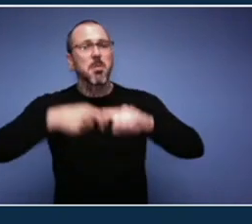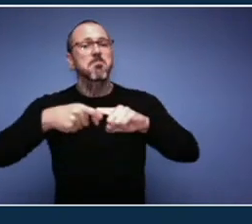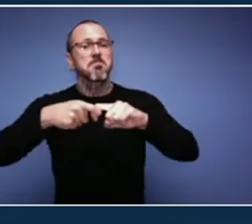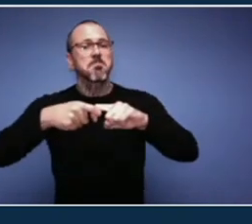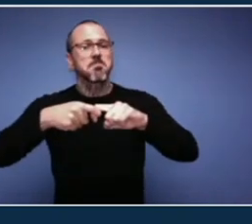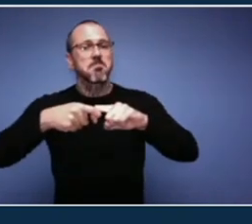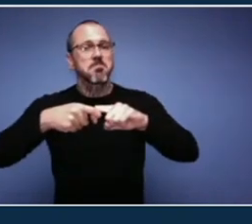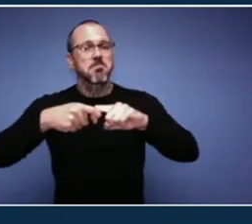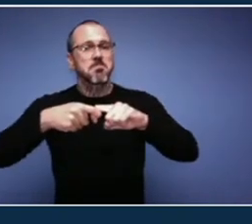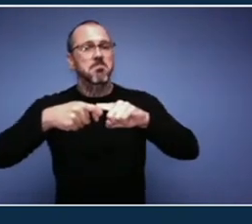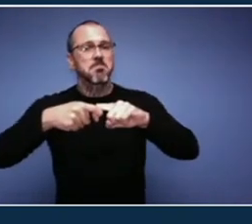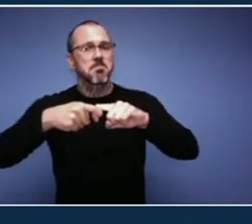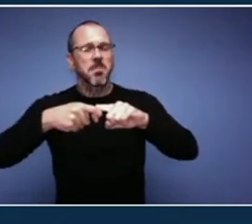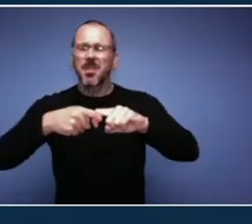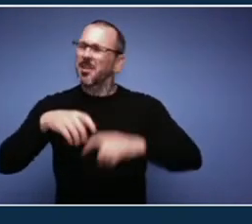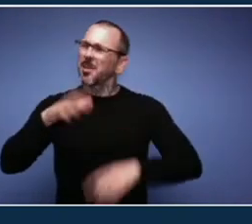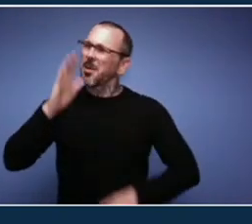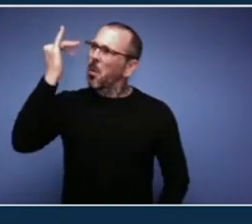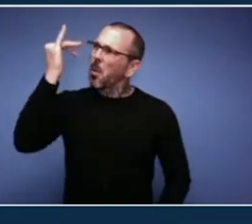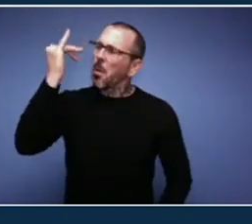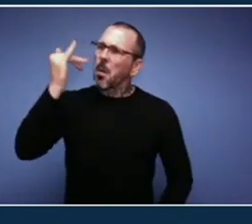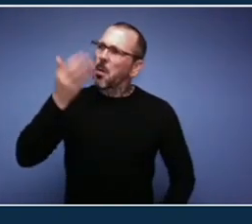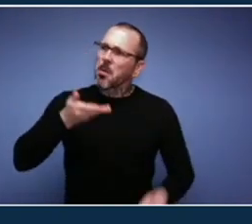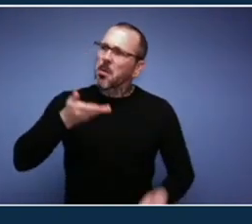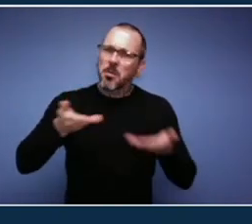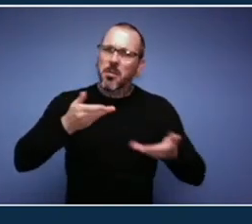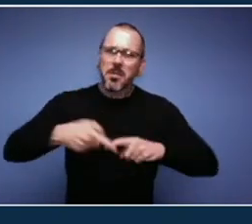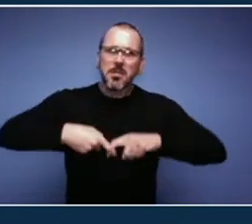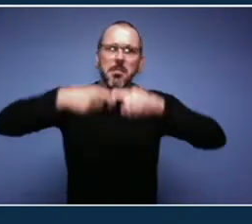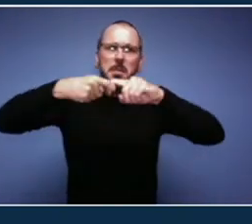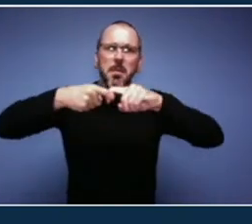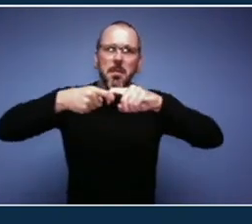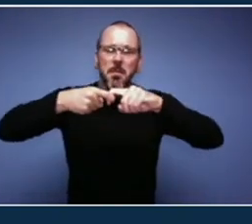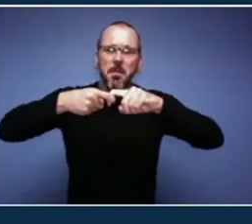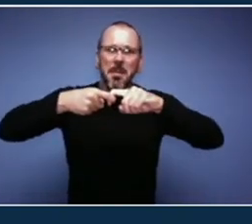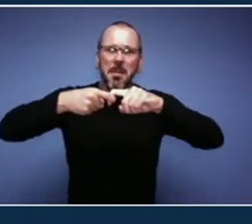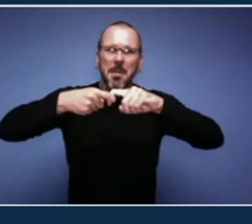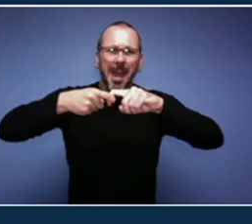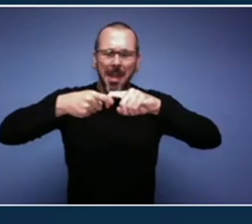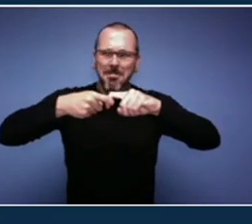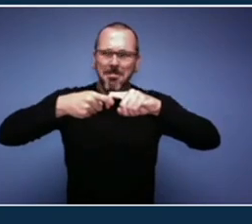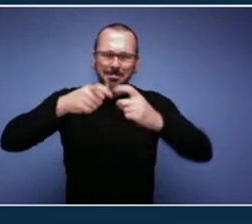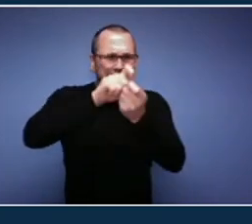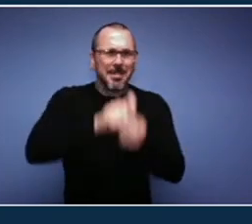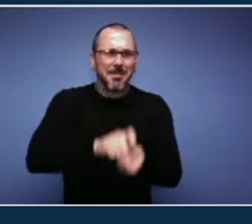the freeze directed at people with disabilities? And